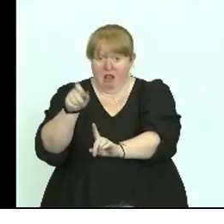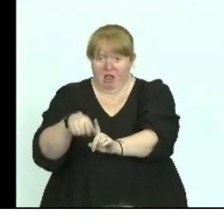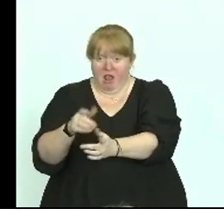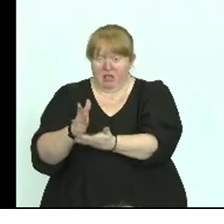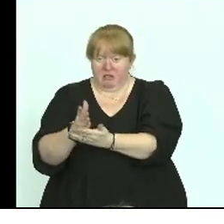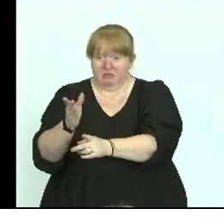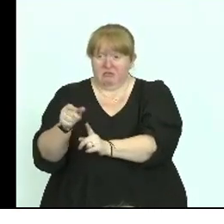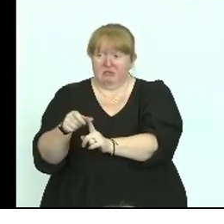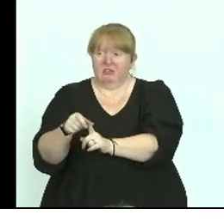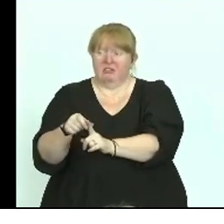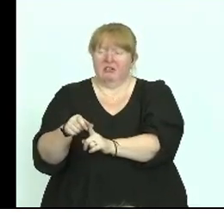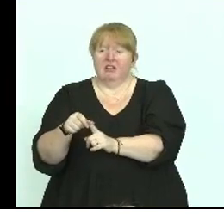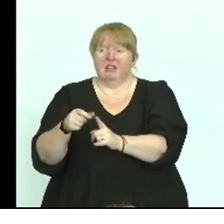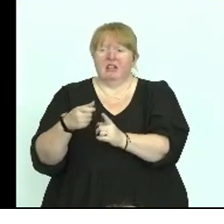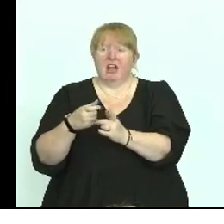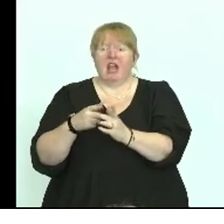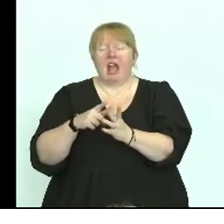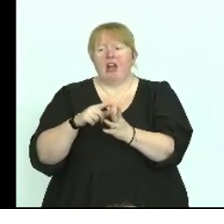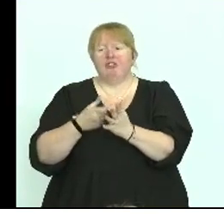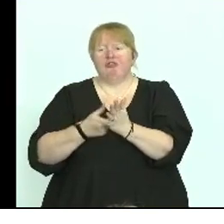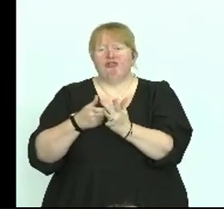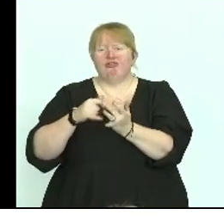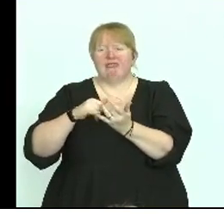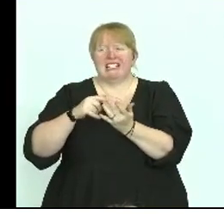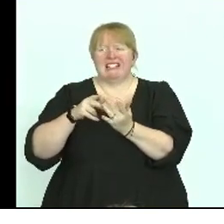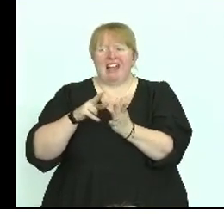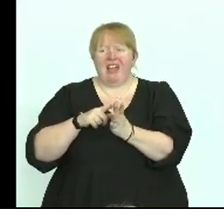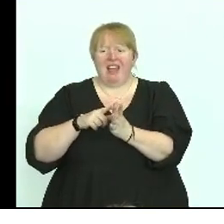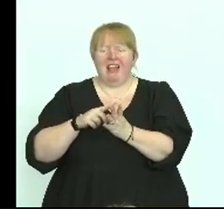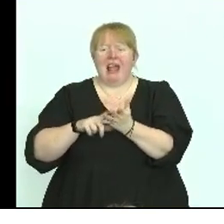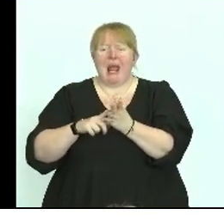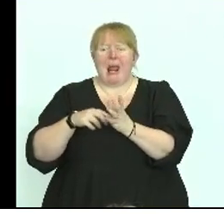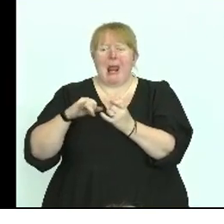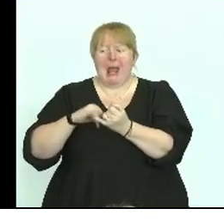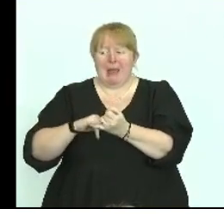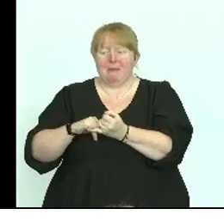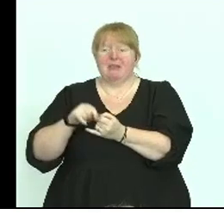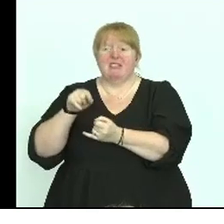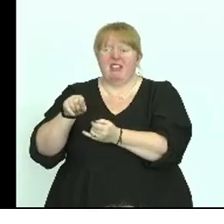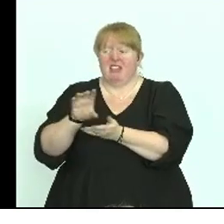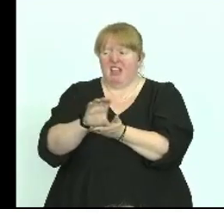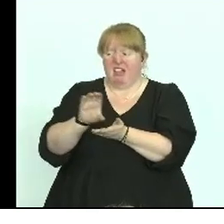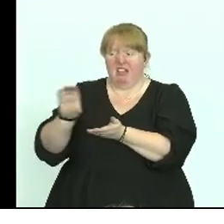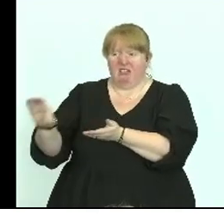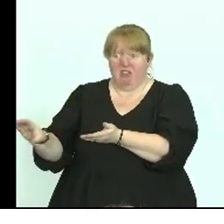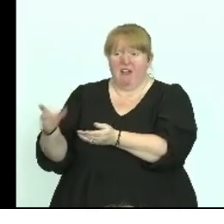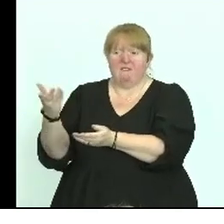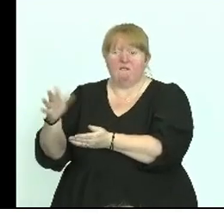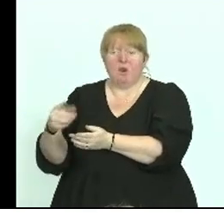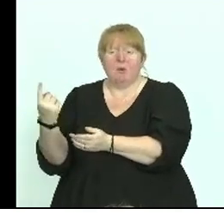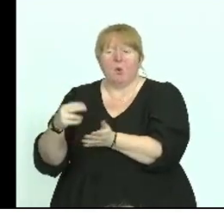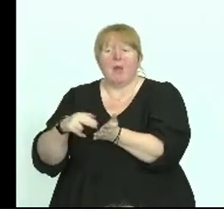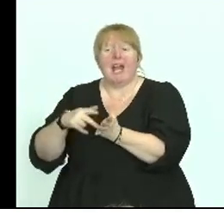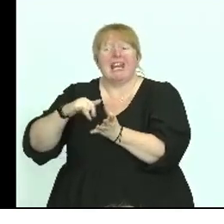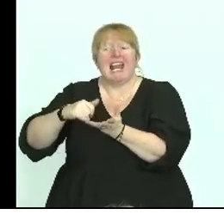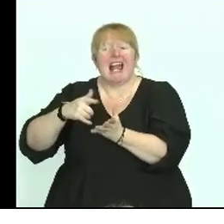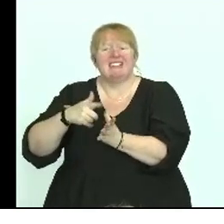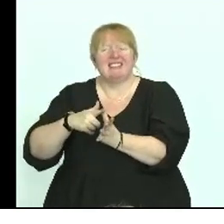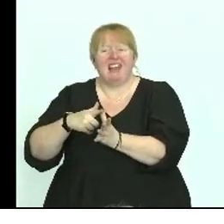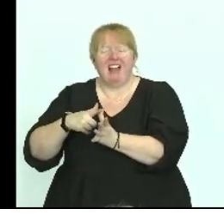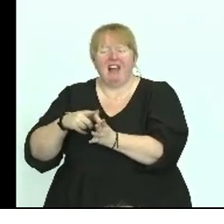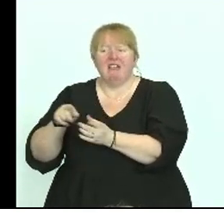which is Arissa Labs. Arissa Labs received a grant from NASA, and this particular